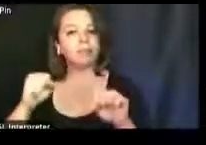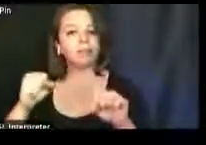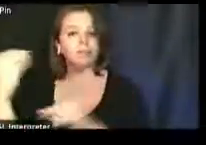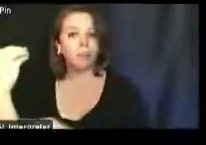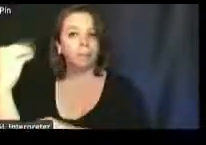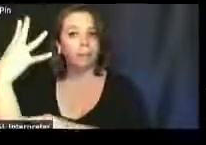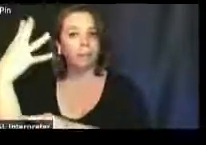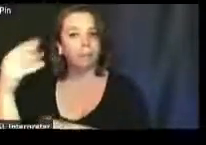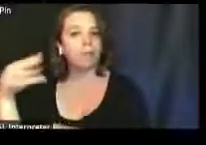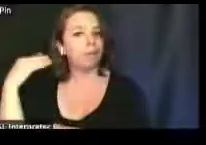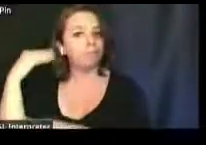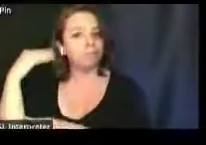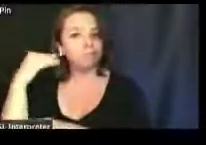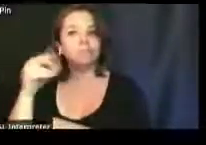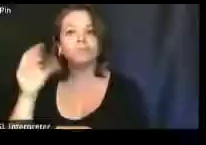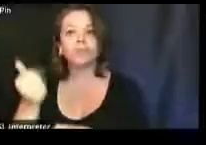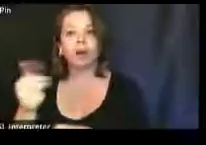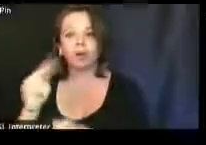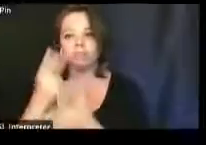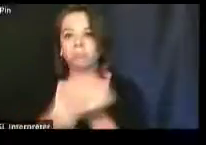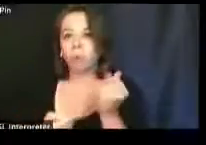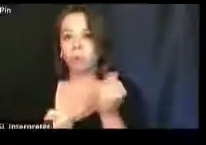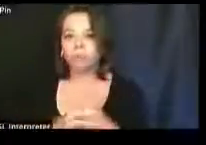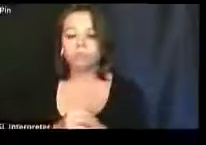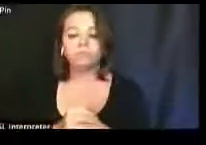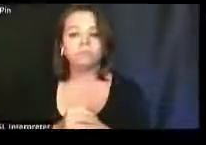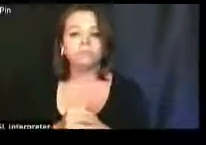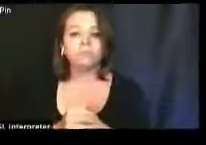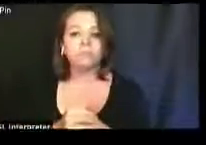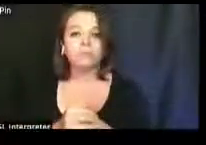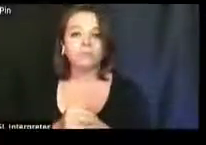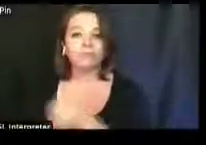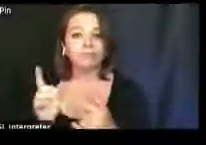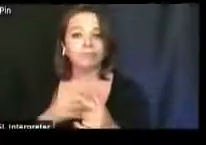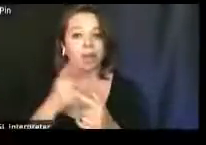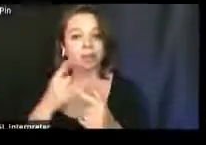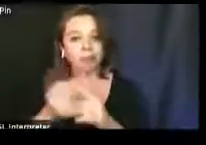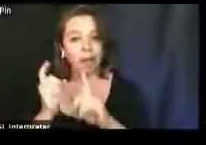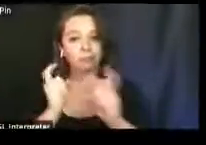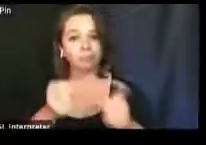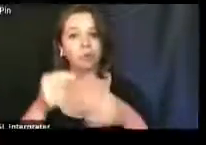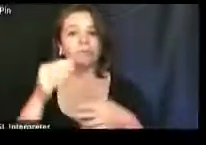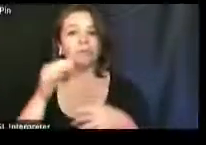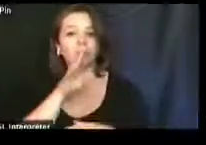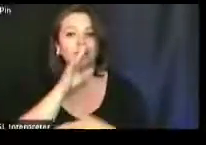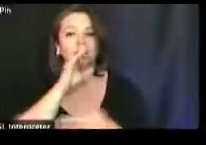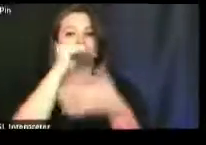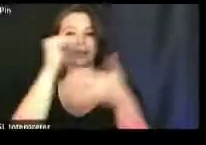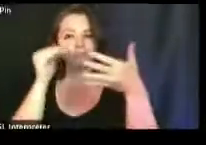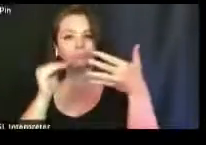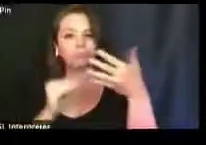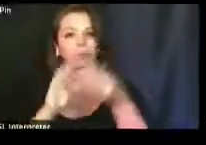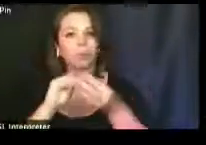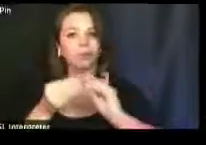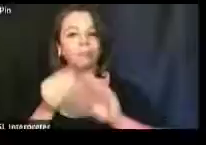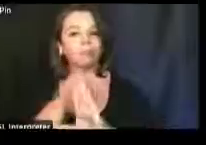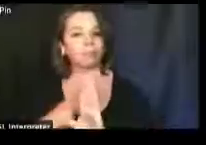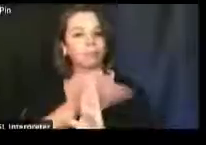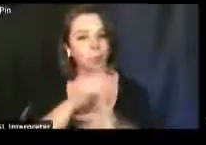own video and/or audio. You will then be assigned a speaker order number before you begin